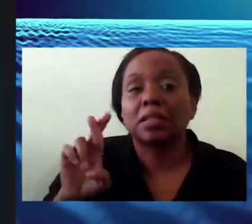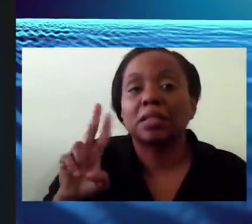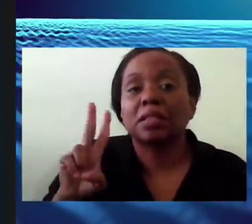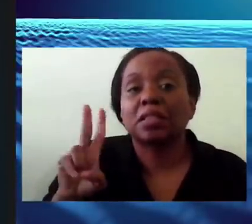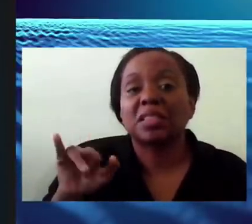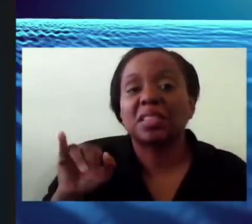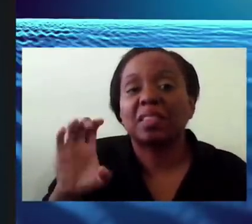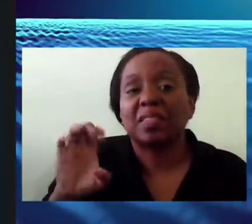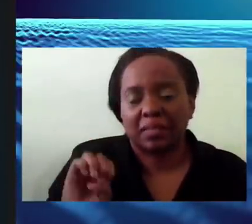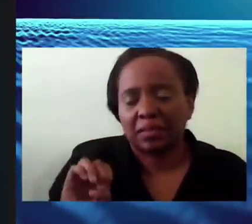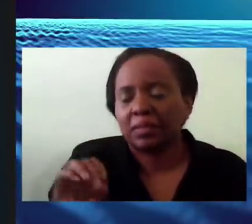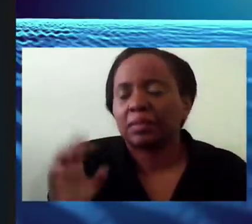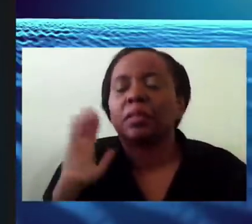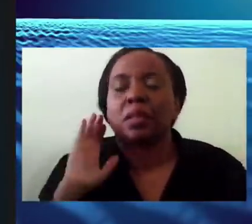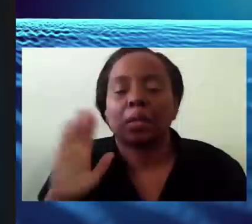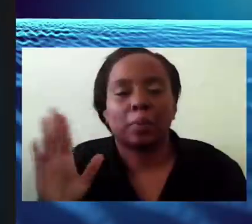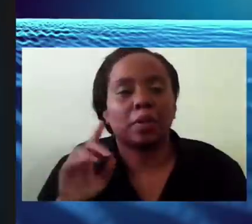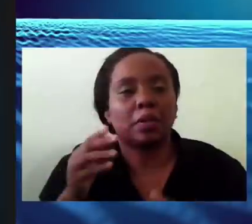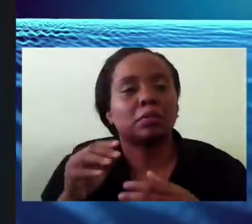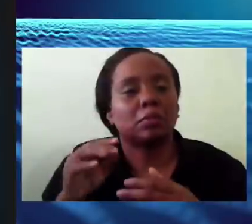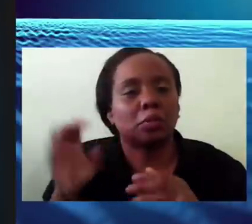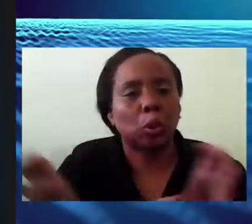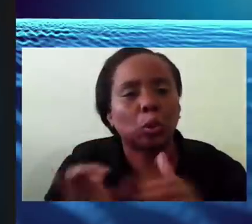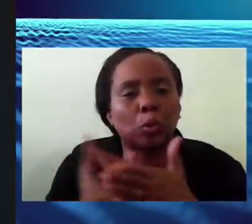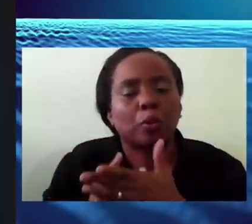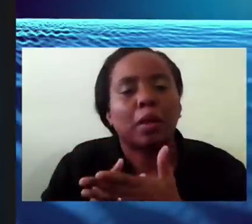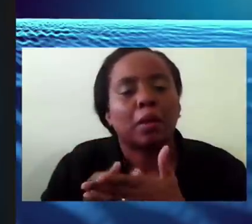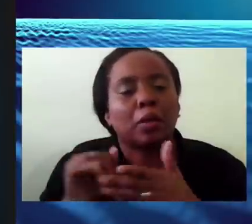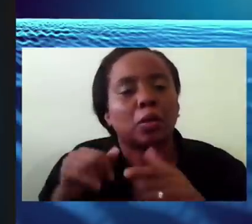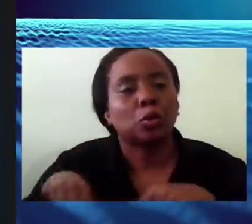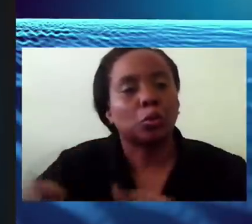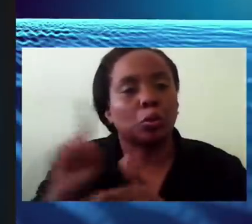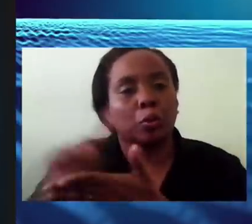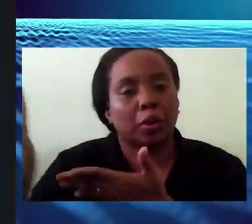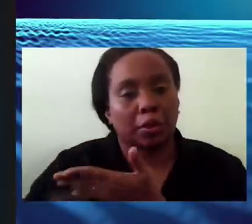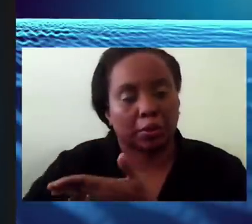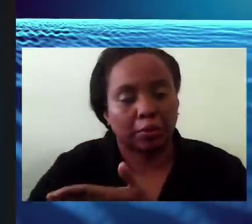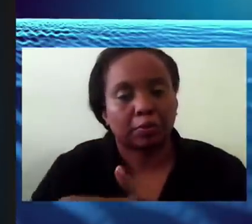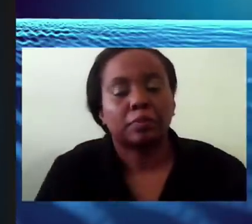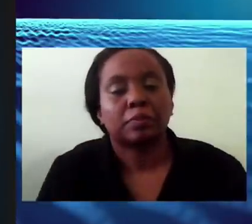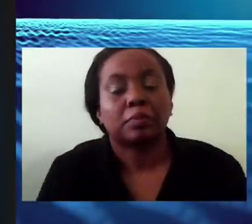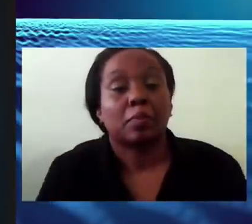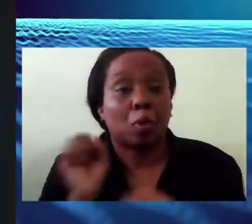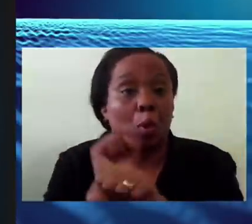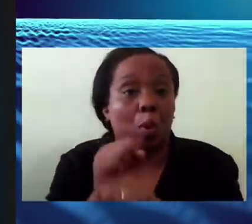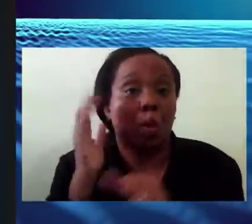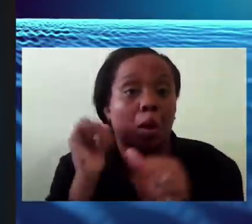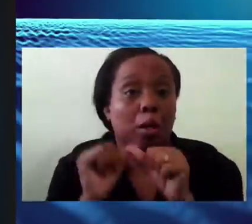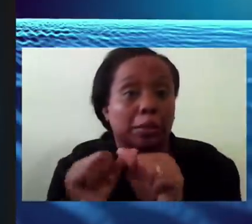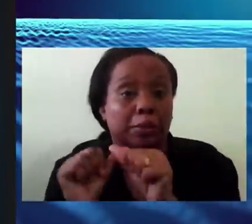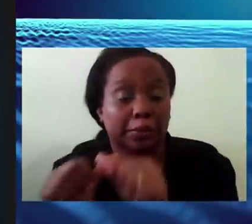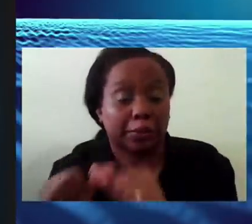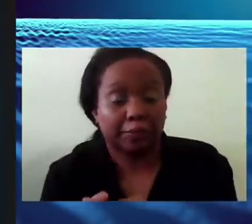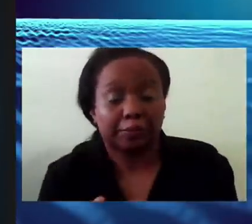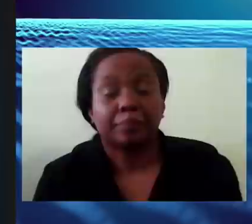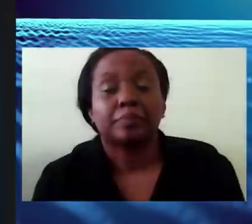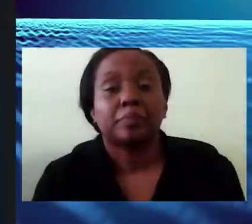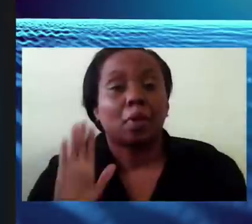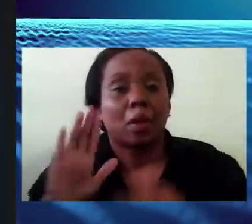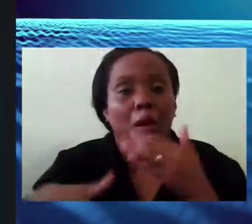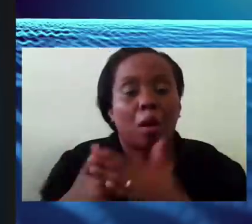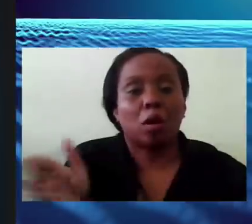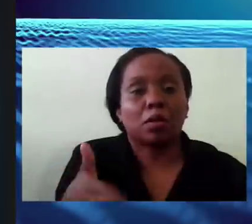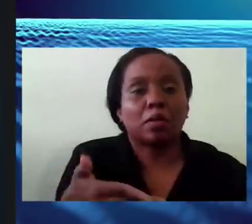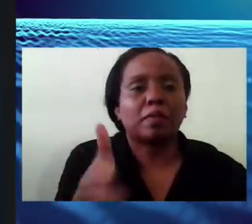in the port administration office continued without interruption. With respect to the fish markets, all of the major cleanup and washing down